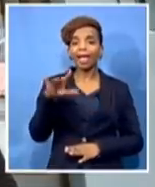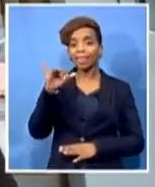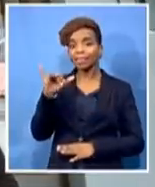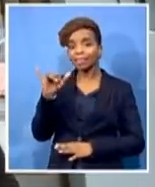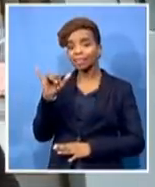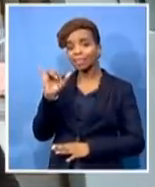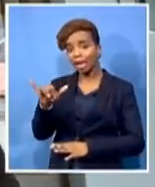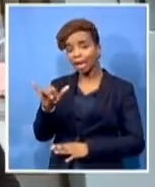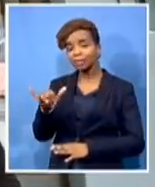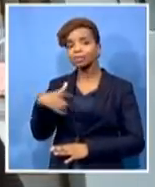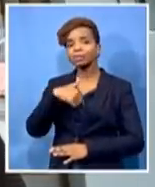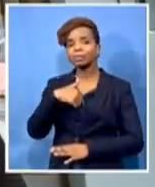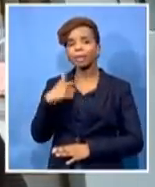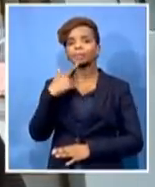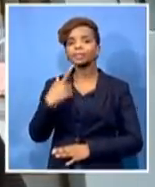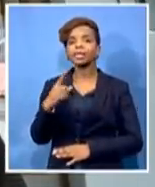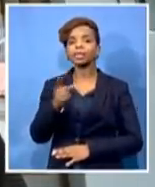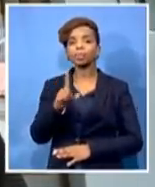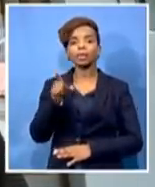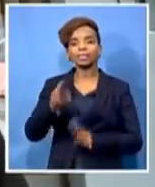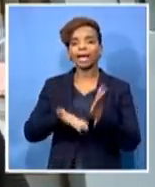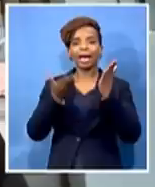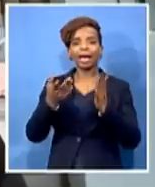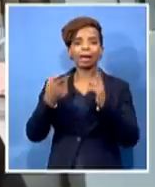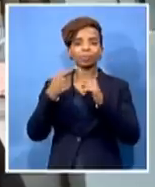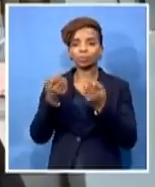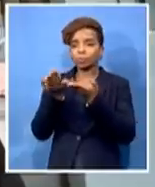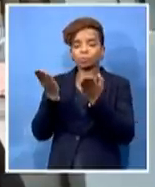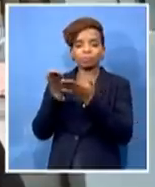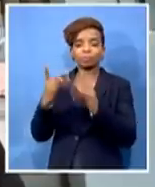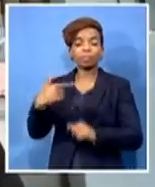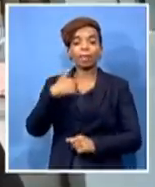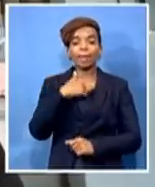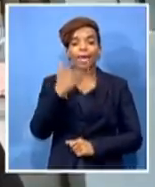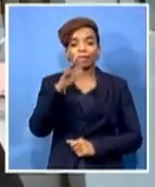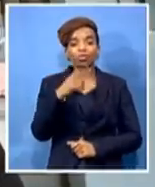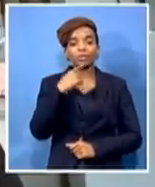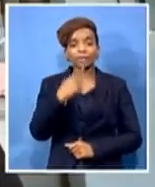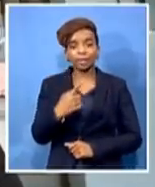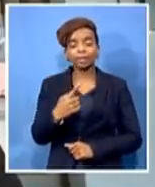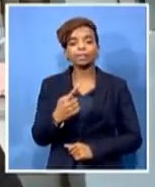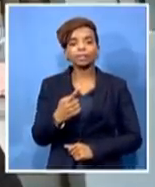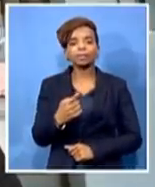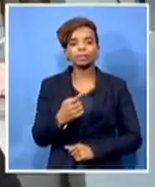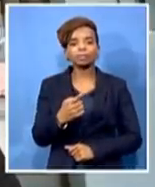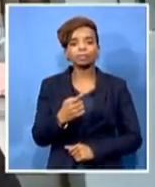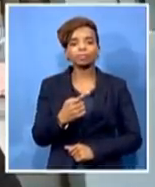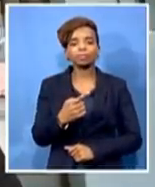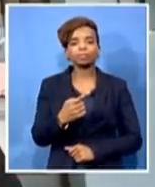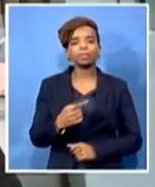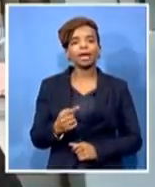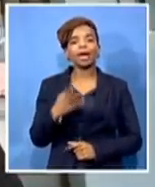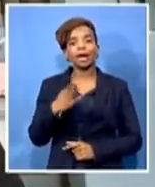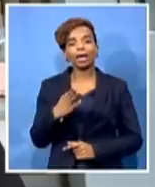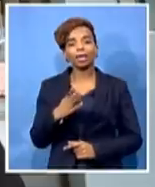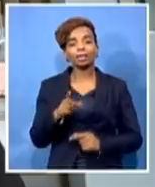electorate. Einstein said to me, a sign of mental sickness begins to show